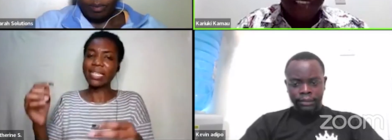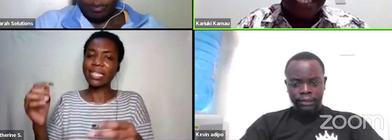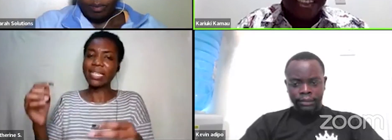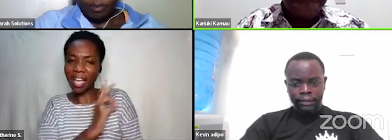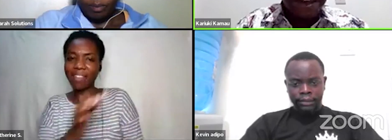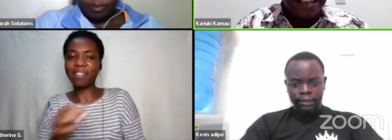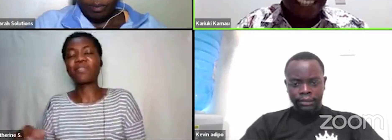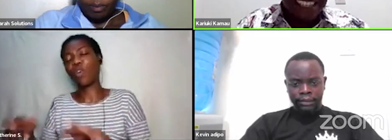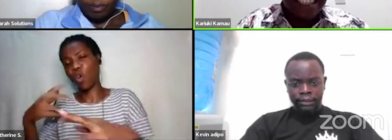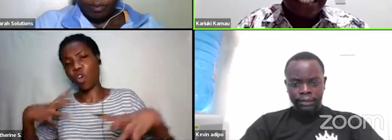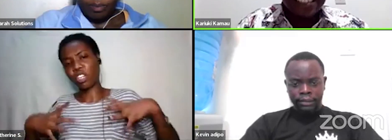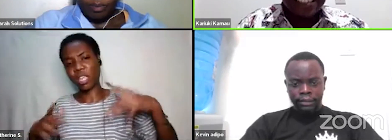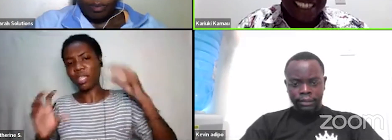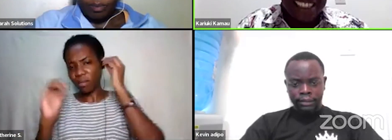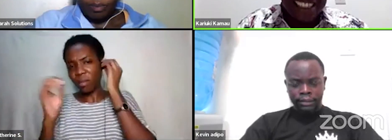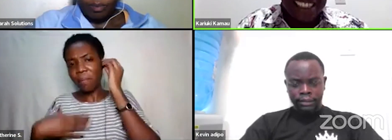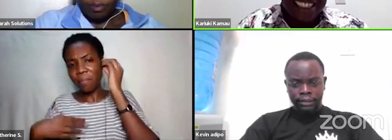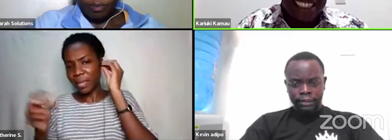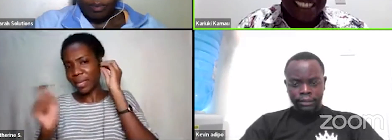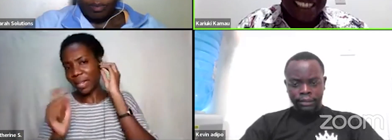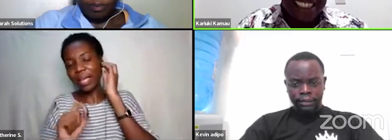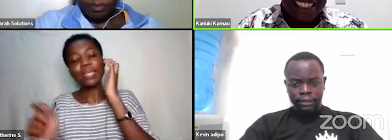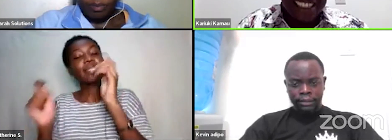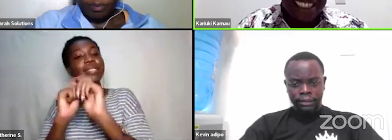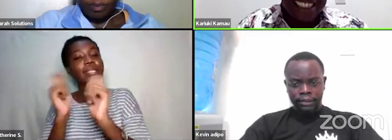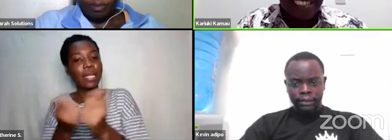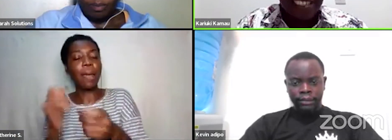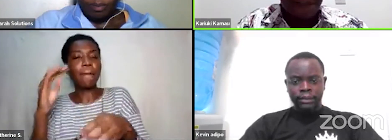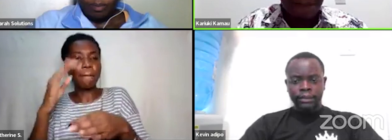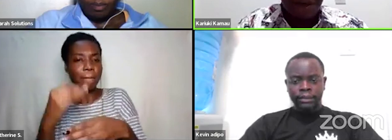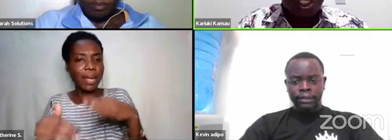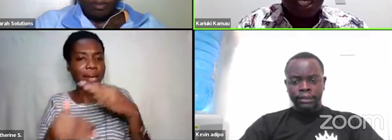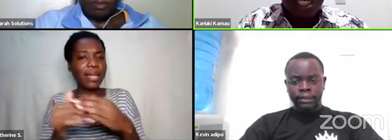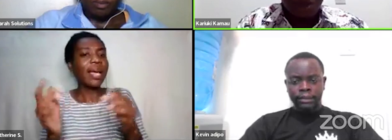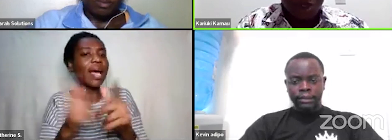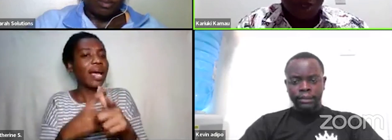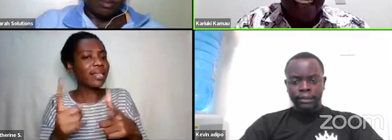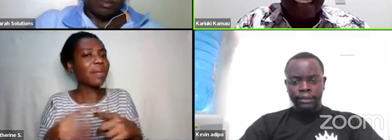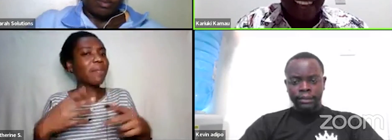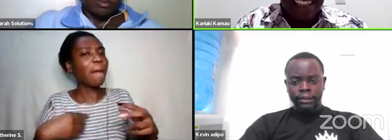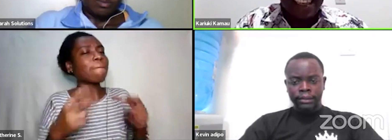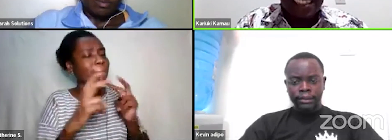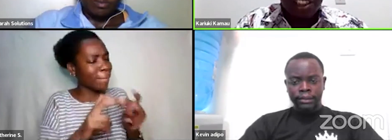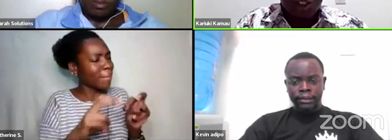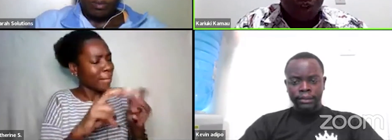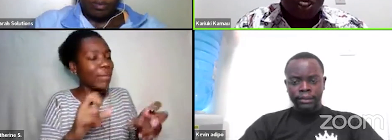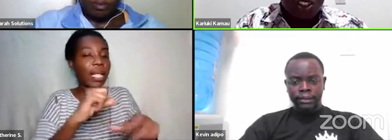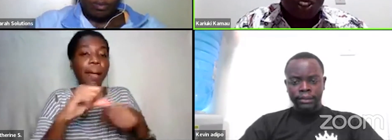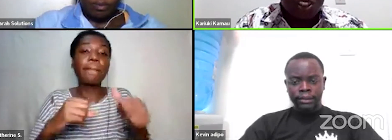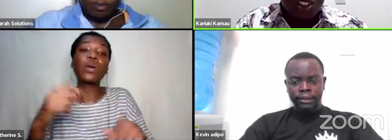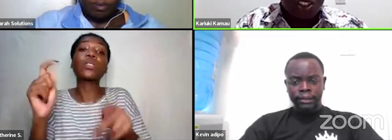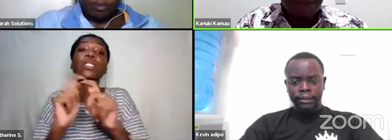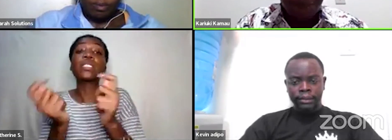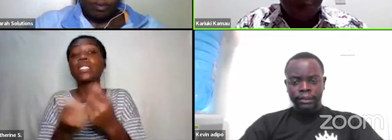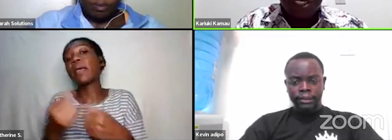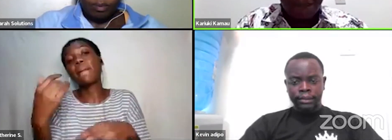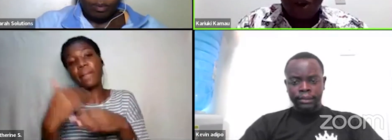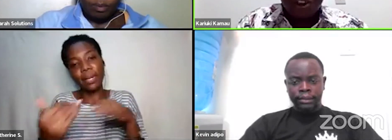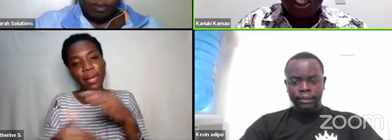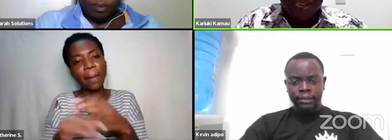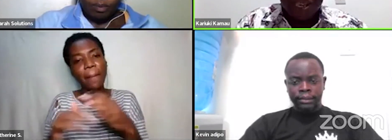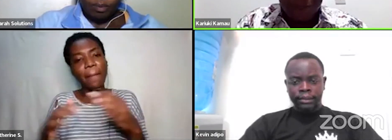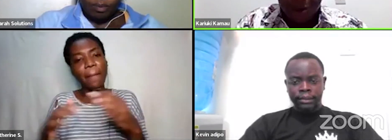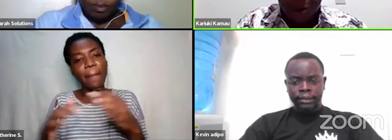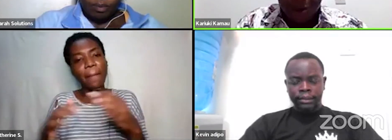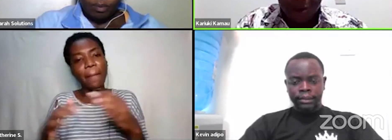And from that time, I started researching and researching and researching about team building. I gathered notes. I